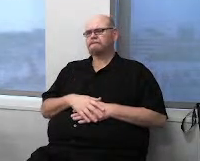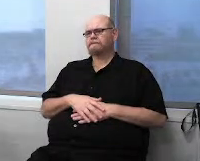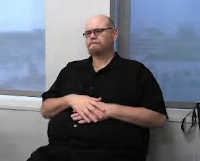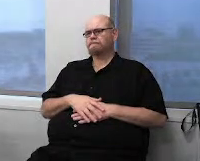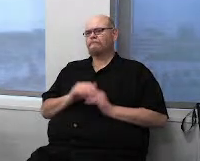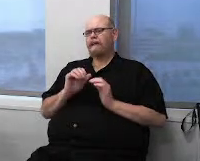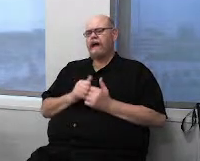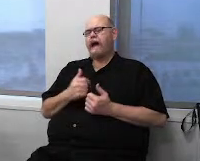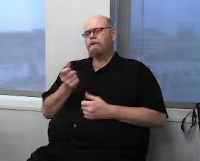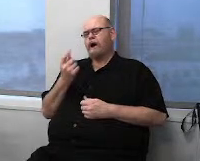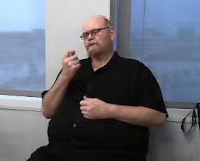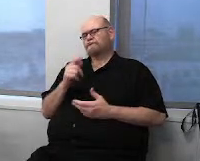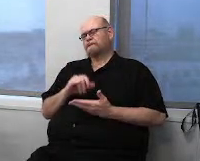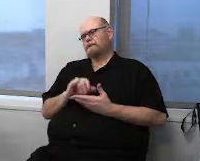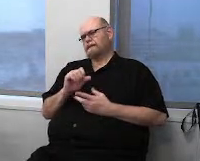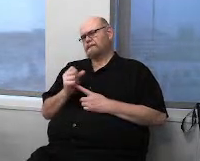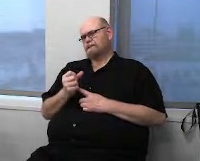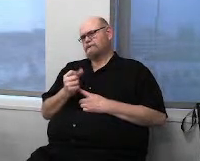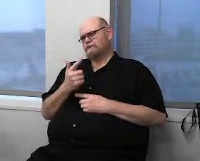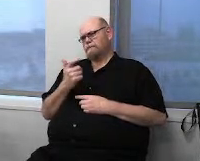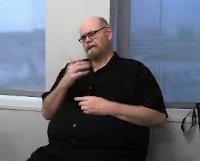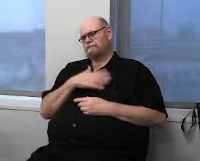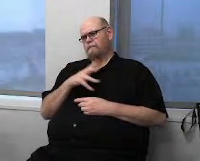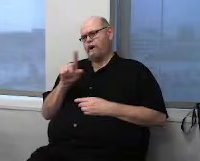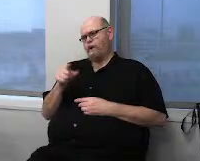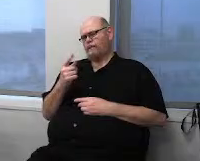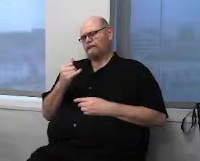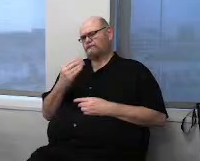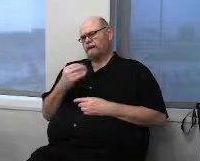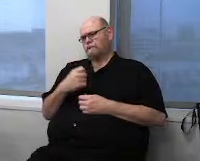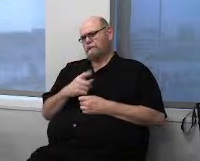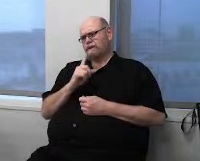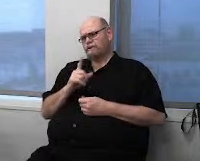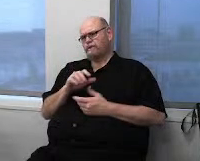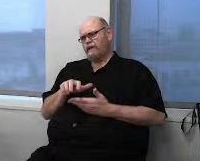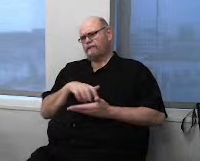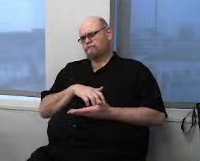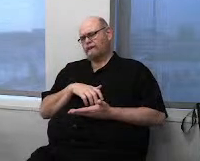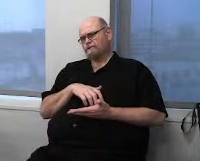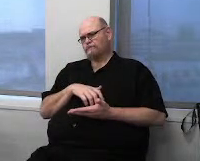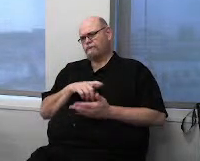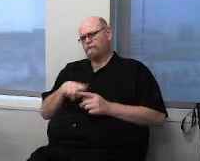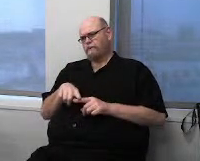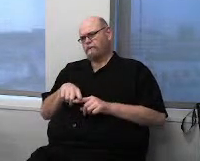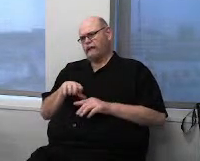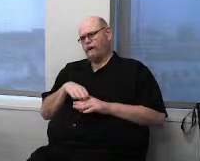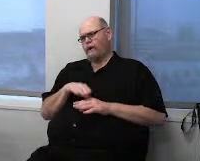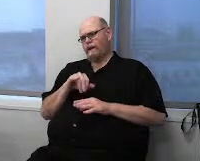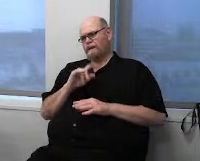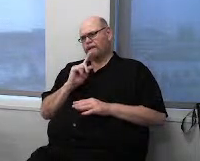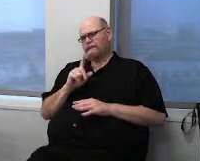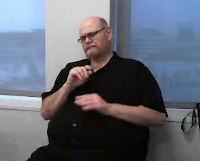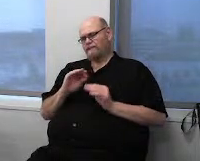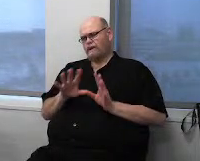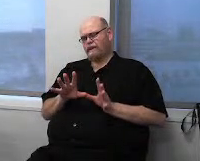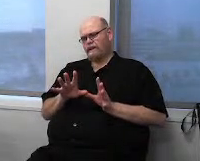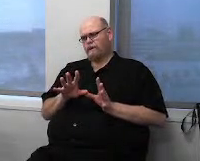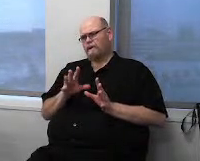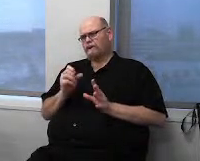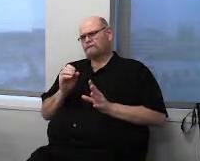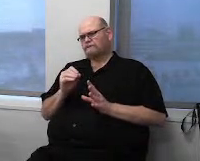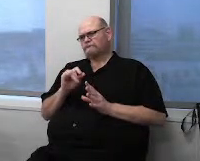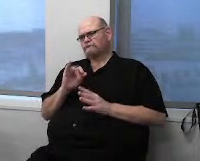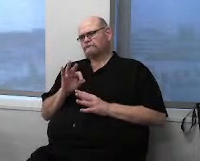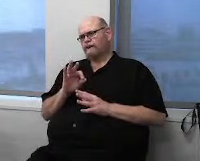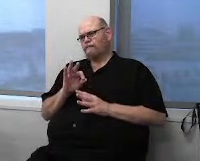Okay, so here's how I understand the situation, because my only job right now is to make sure that the transcript that we're all going to rely on is